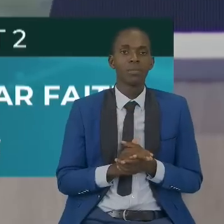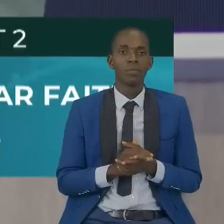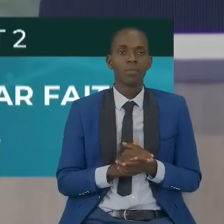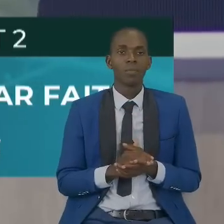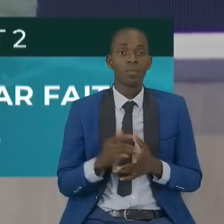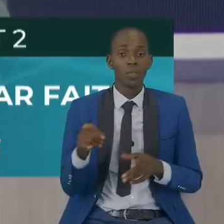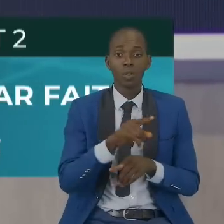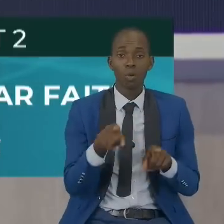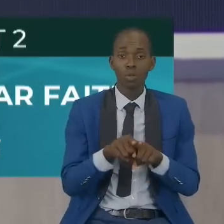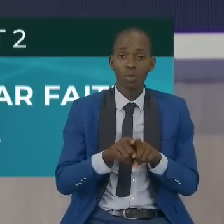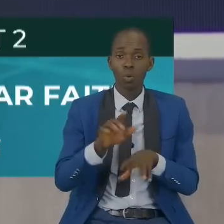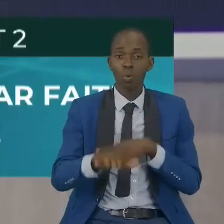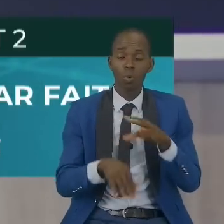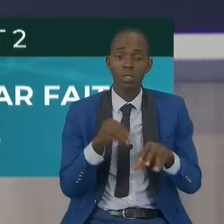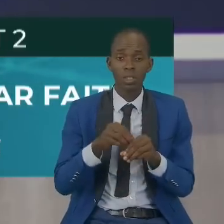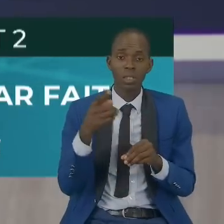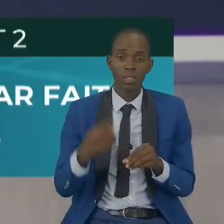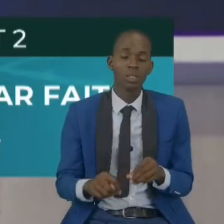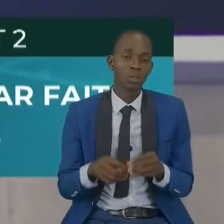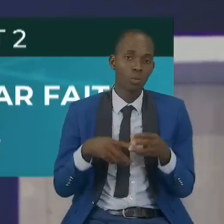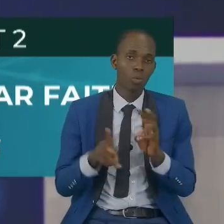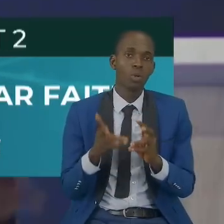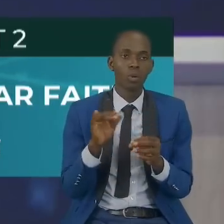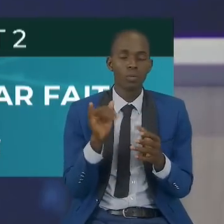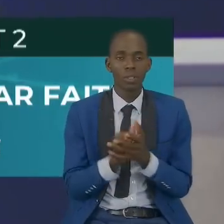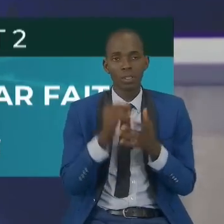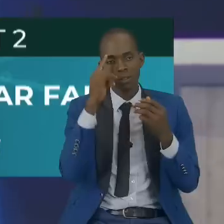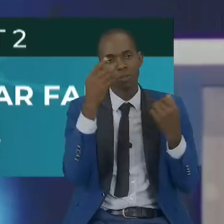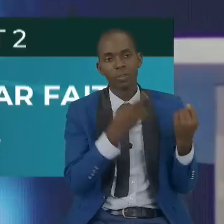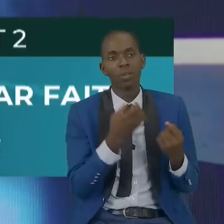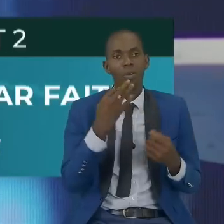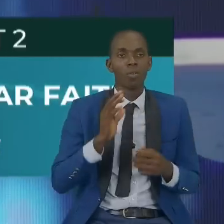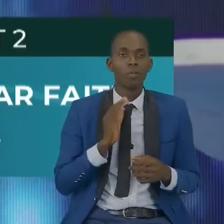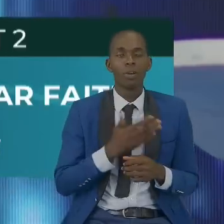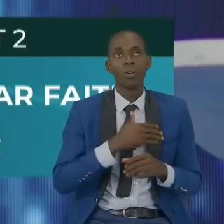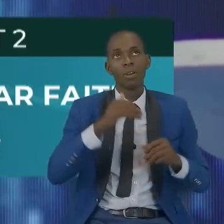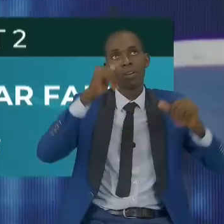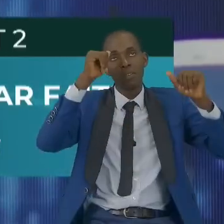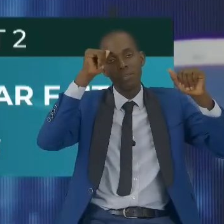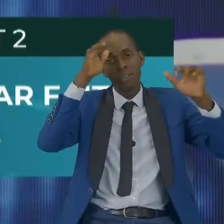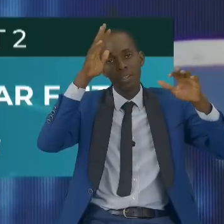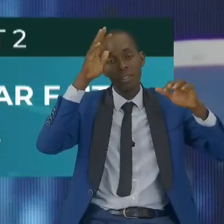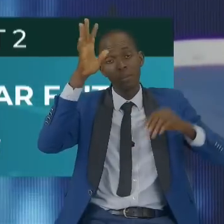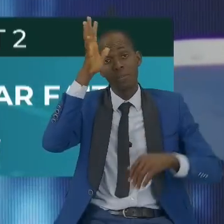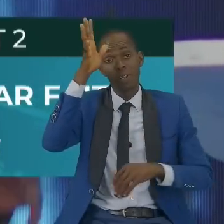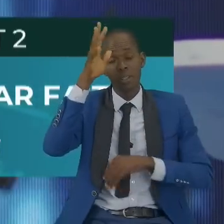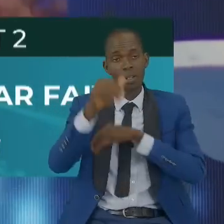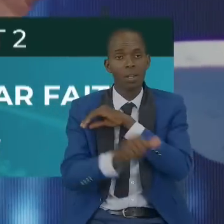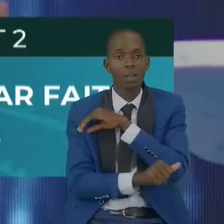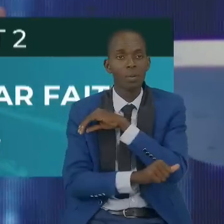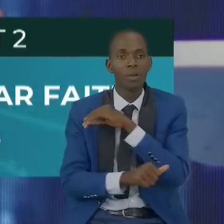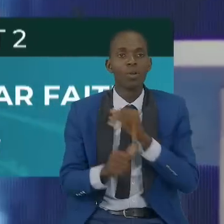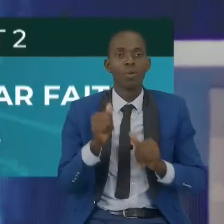the steps of that faith of our father Abraham, which he had